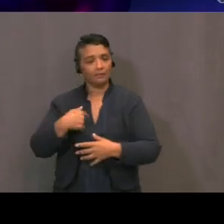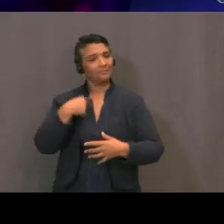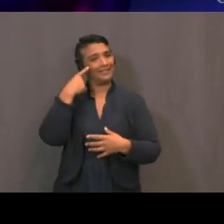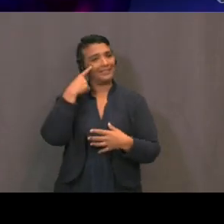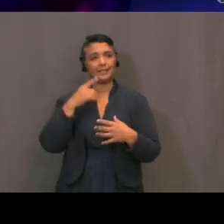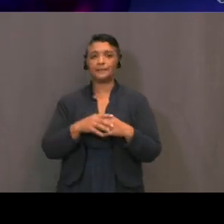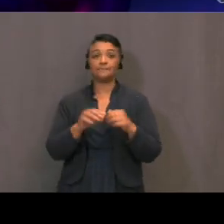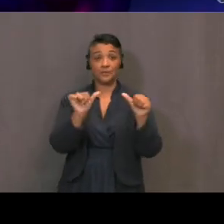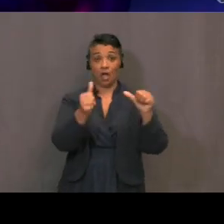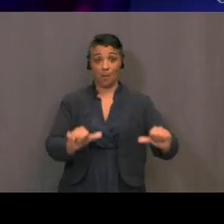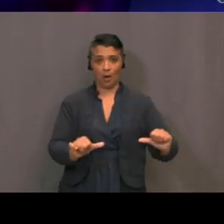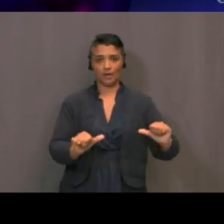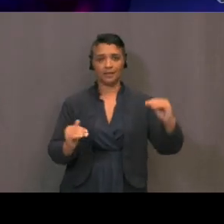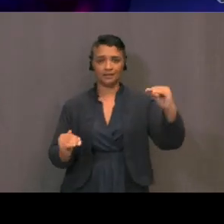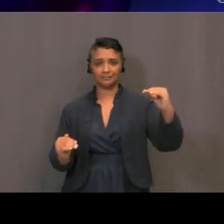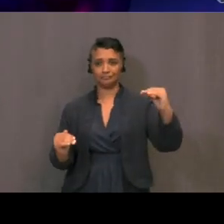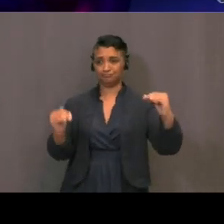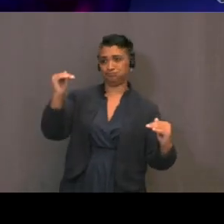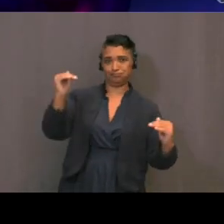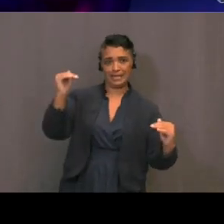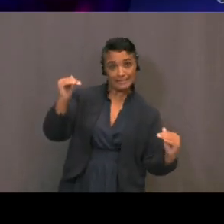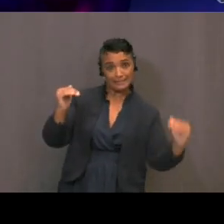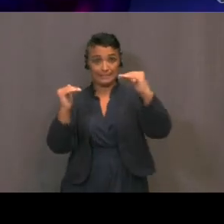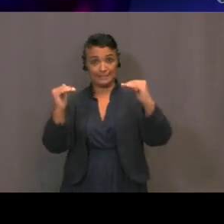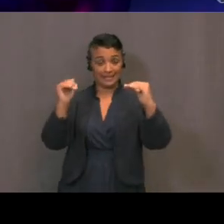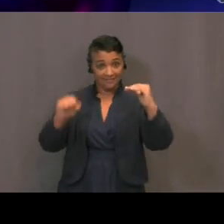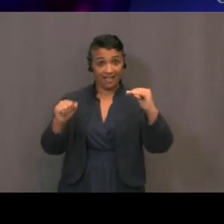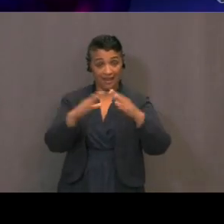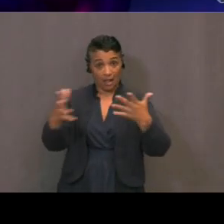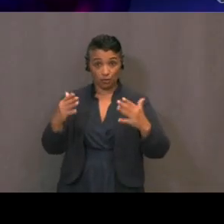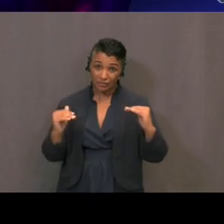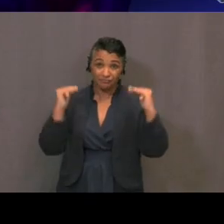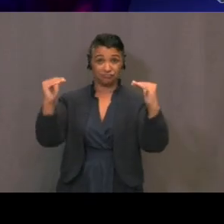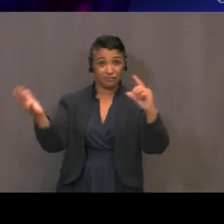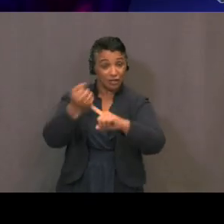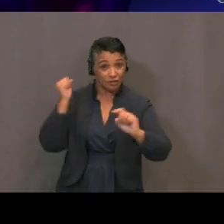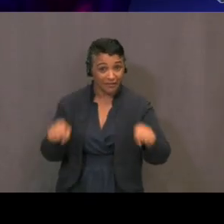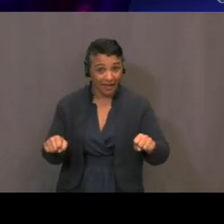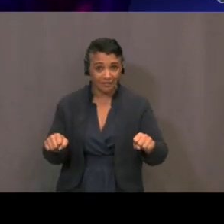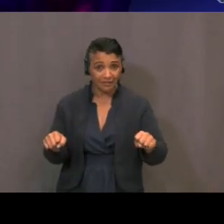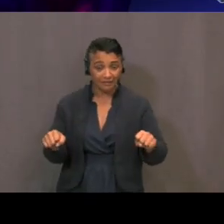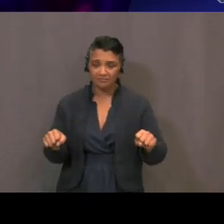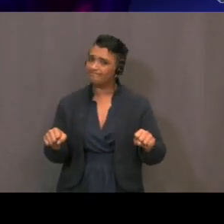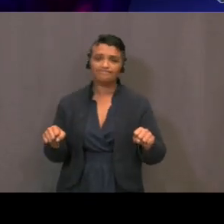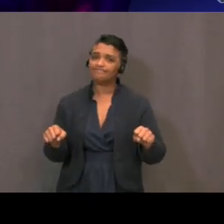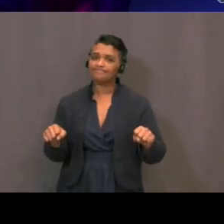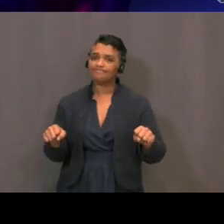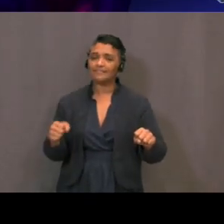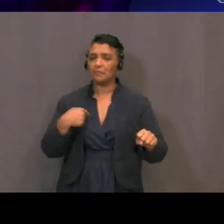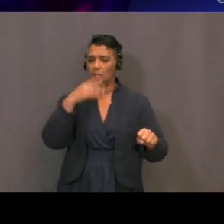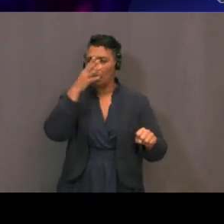ever reach a level of language at that point. And I'll tell you why. I think there's